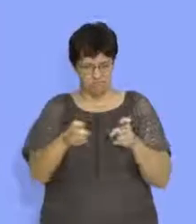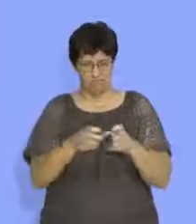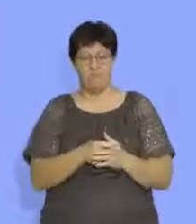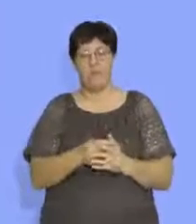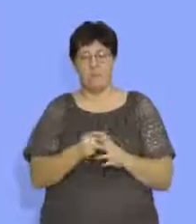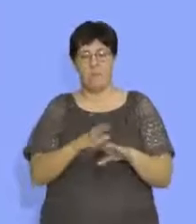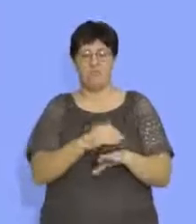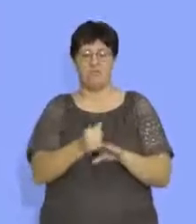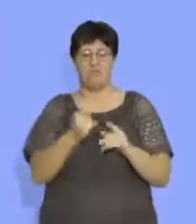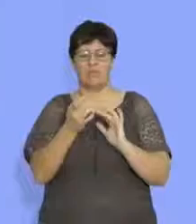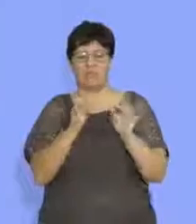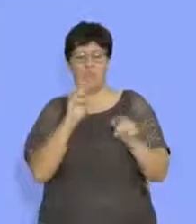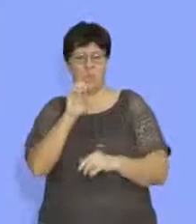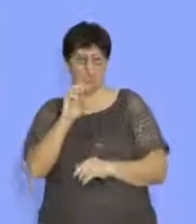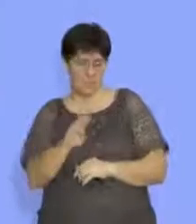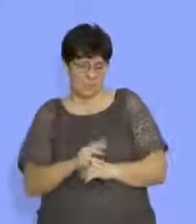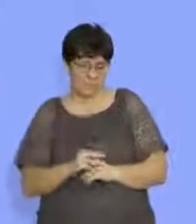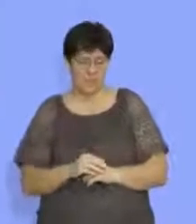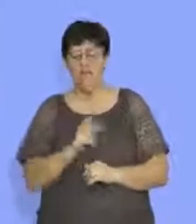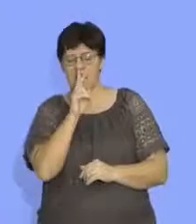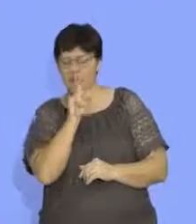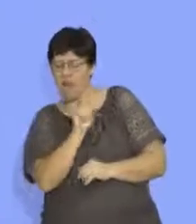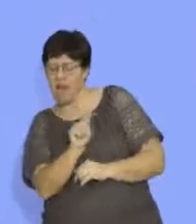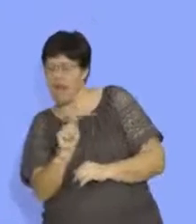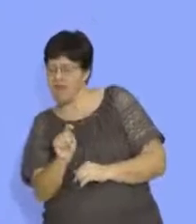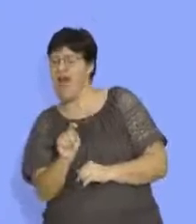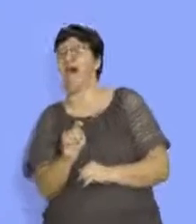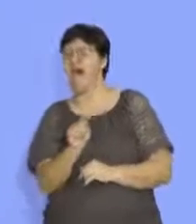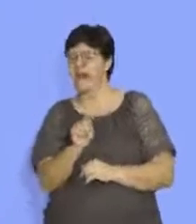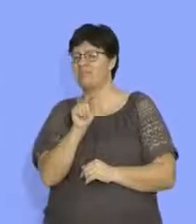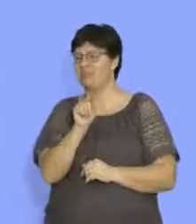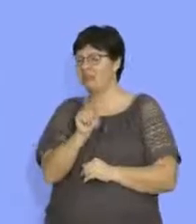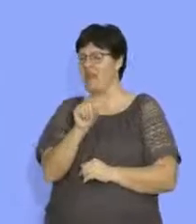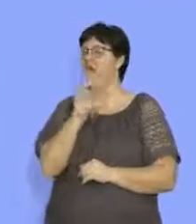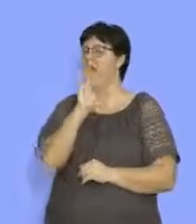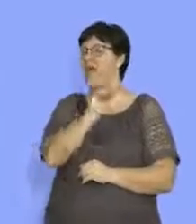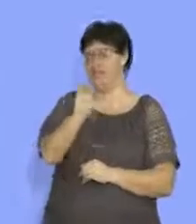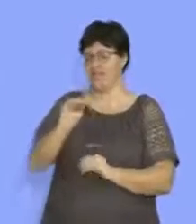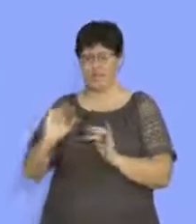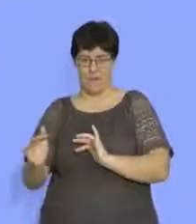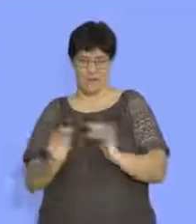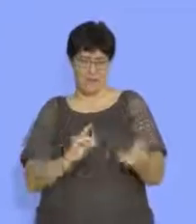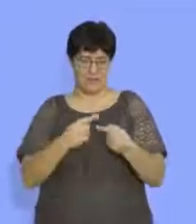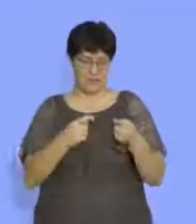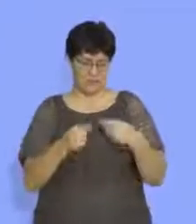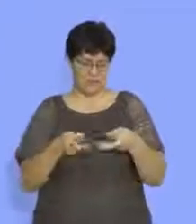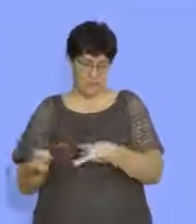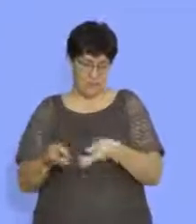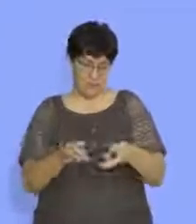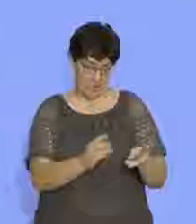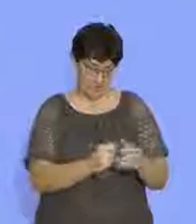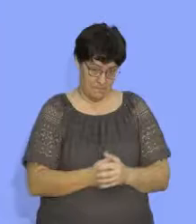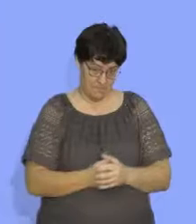Siavula platform, just so that we can see different perspectives of how do they ask these questions. So let's have a look at